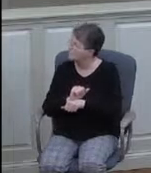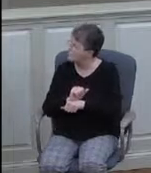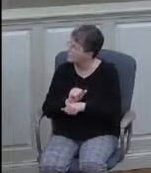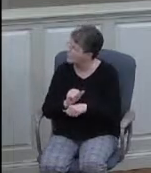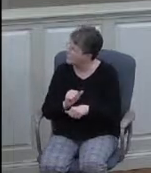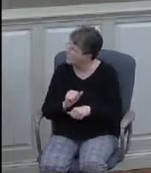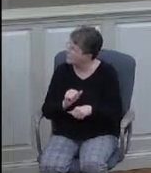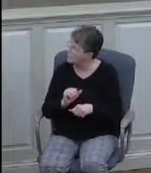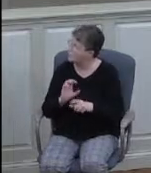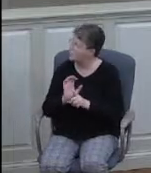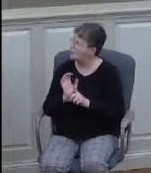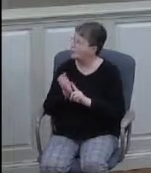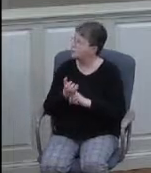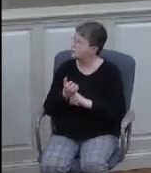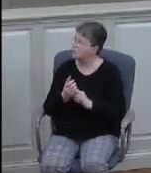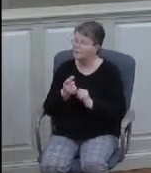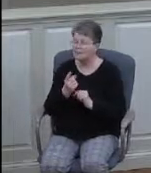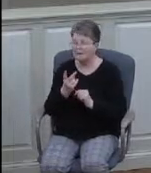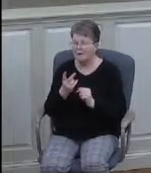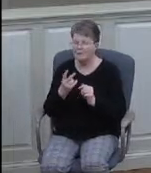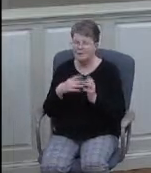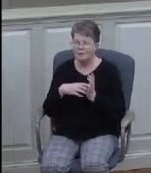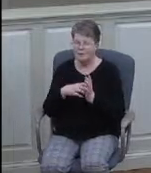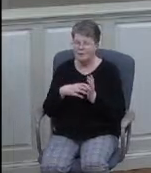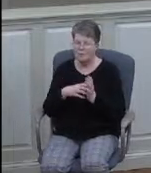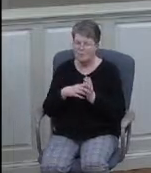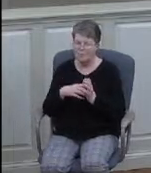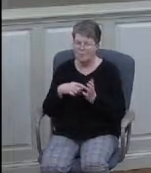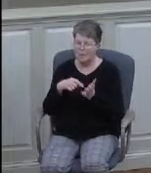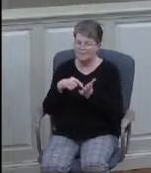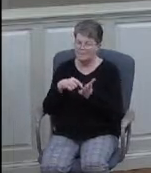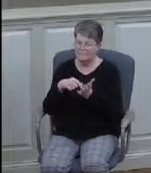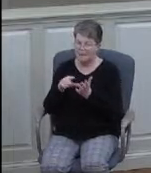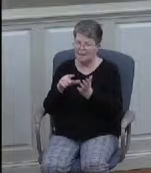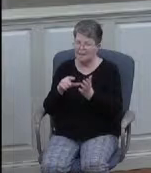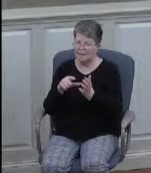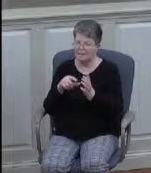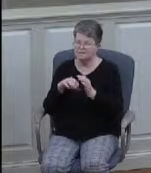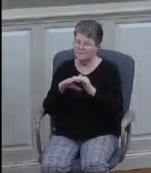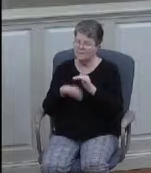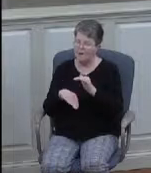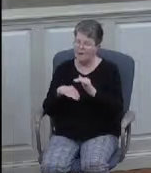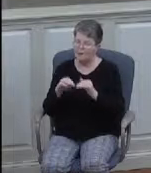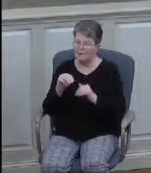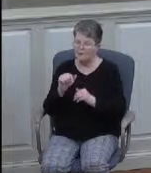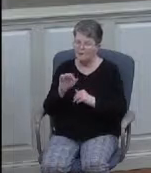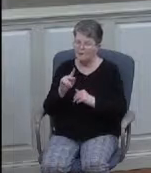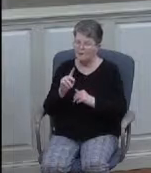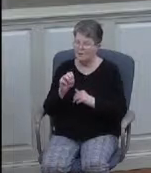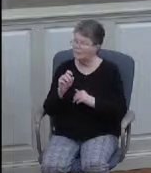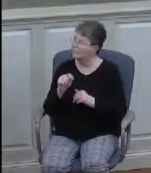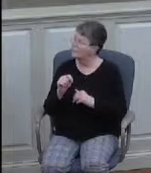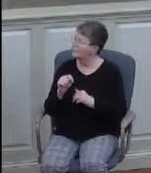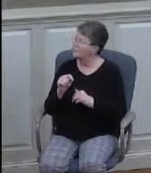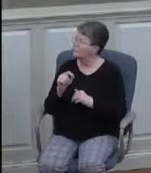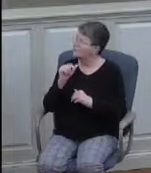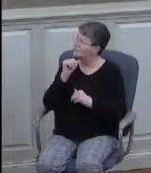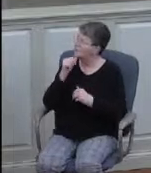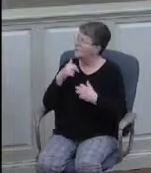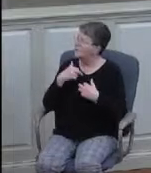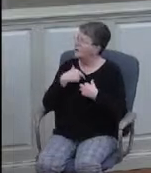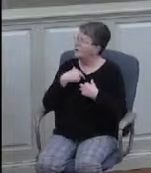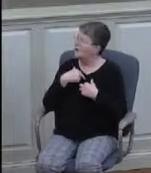know, a couple of our weaknesses, compensation models below market. We don't have succession planning model in place,